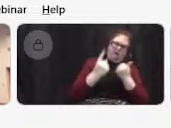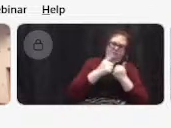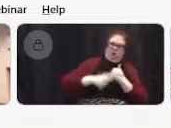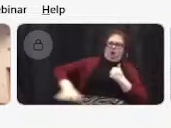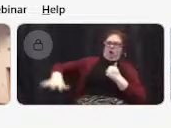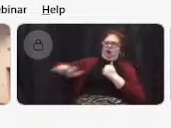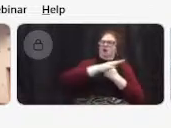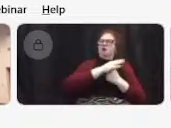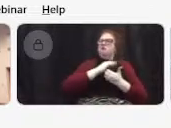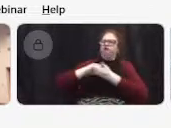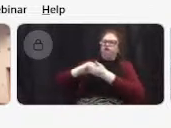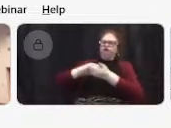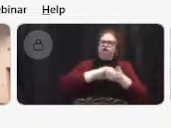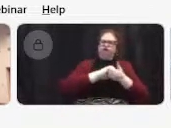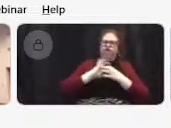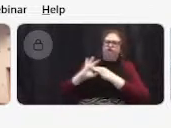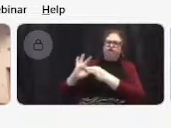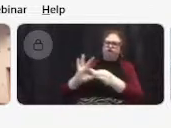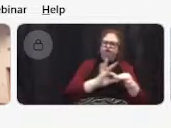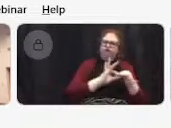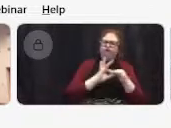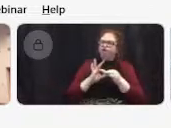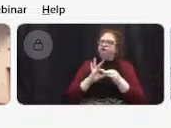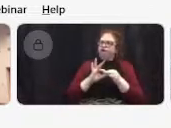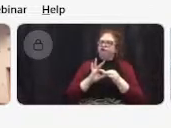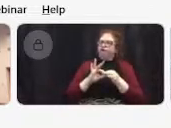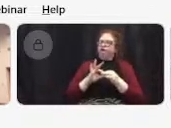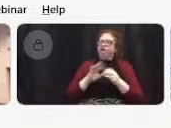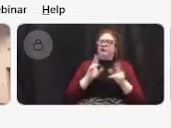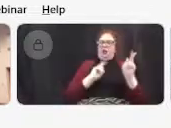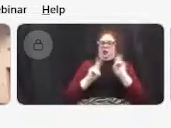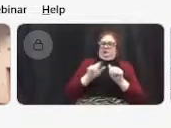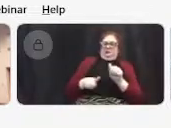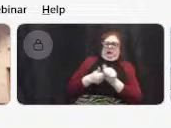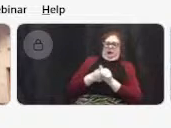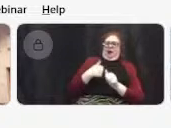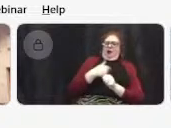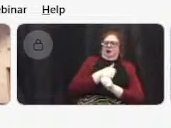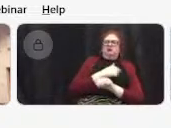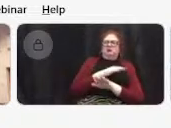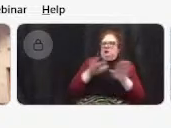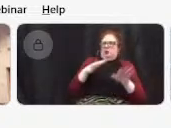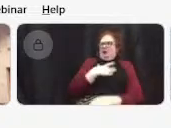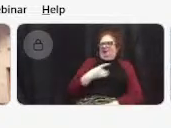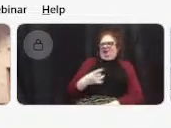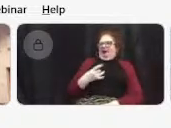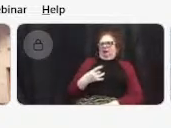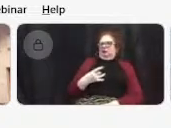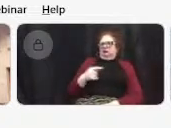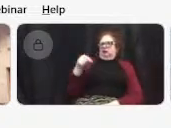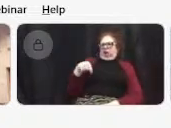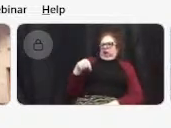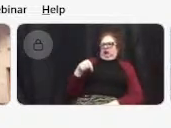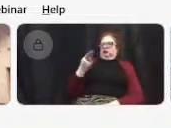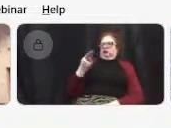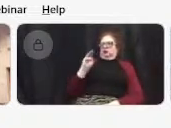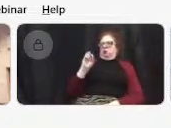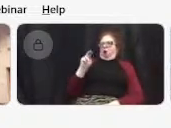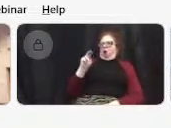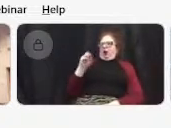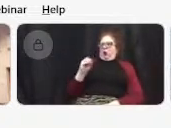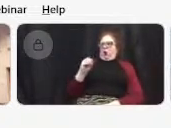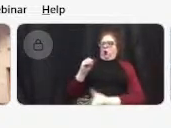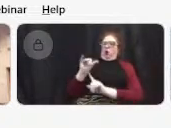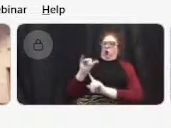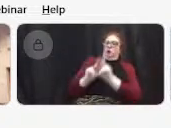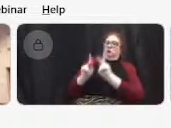us don't like it either. They have an investment office. So I'm requesting that you deny this.